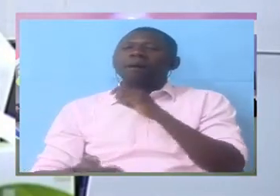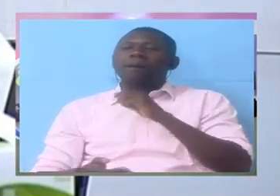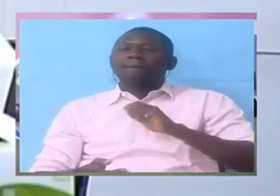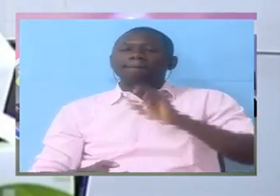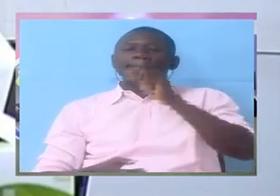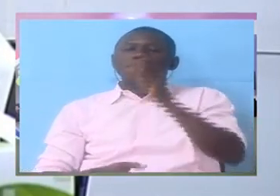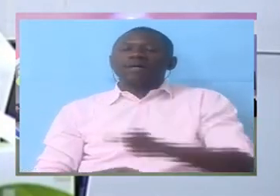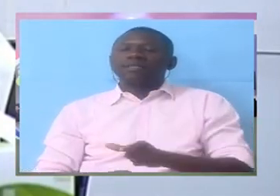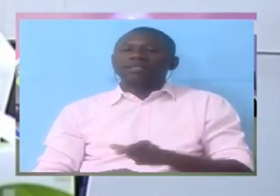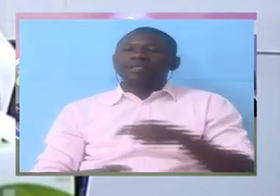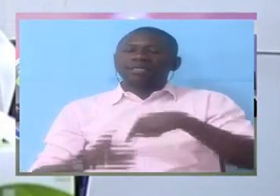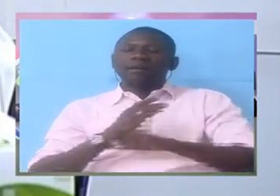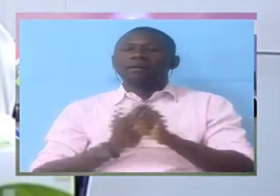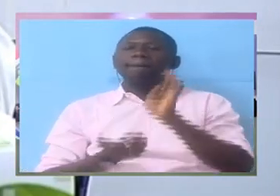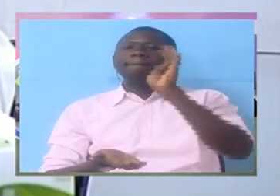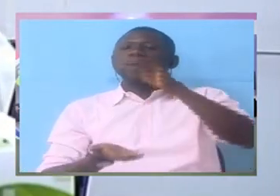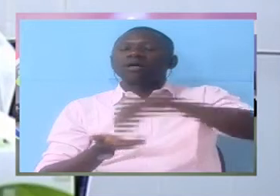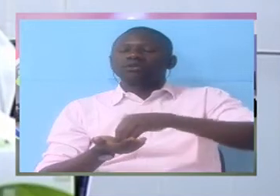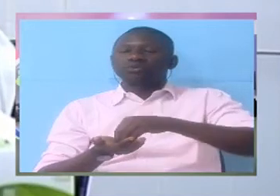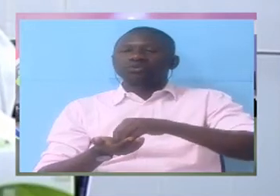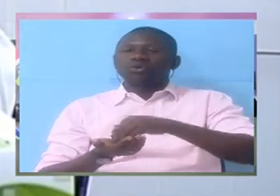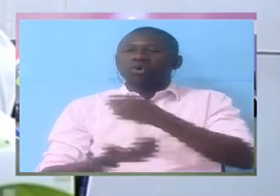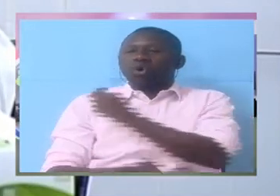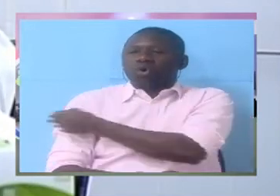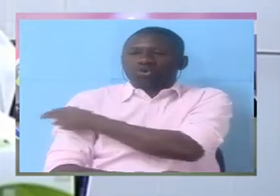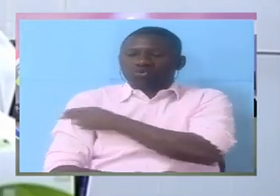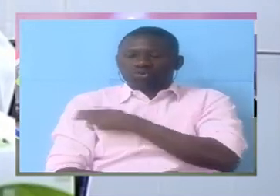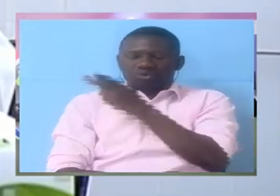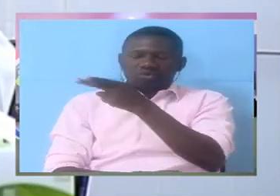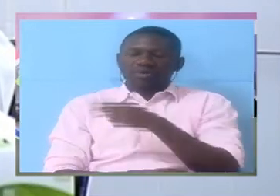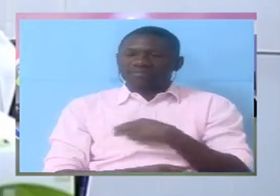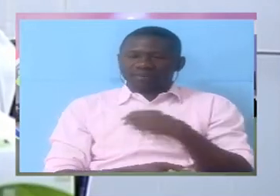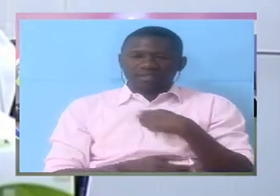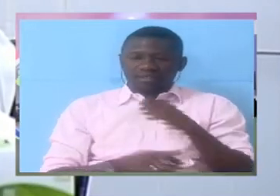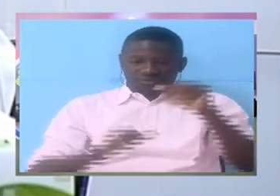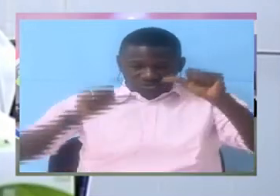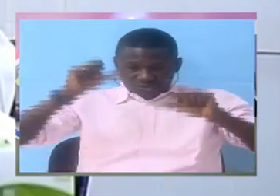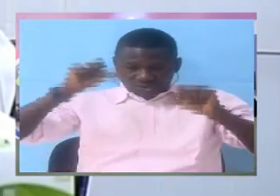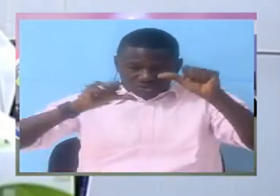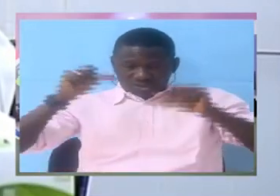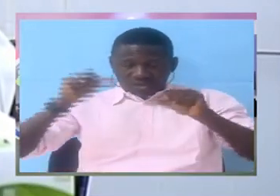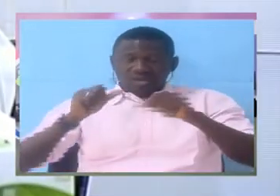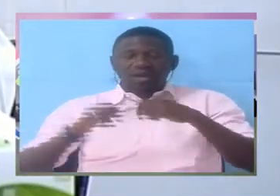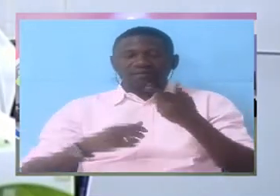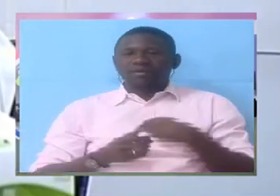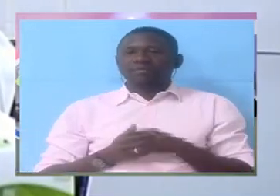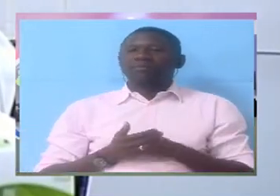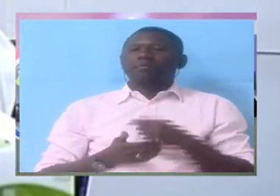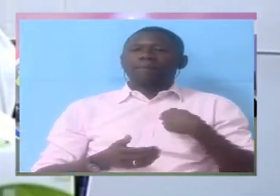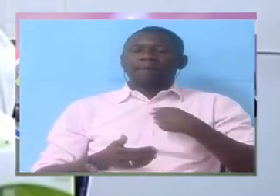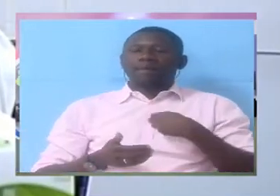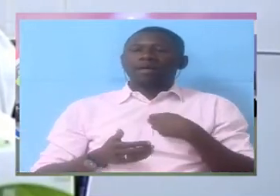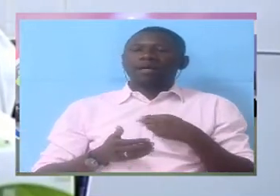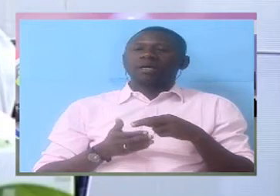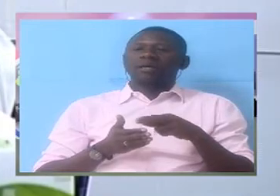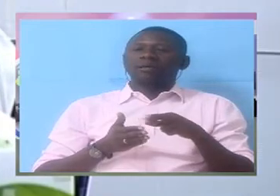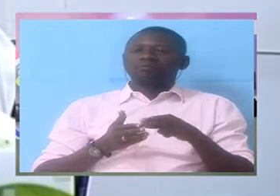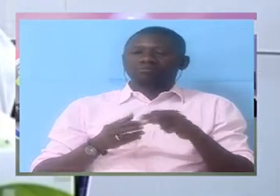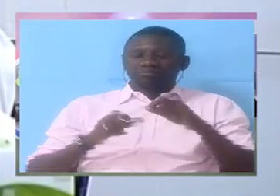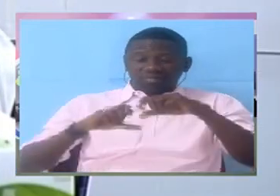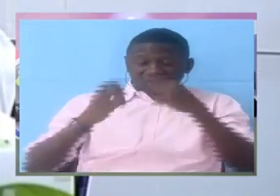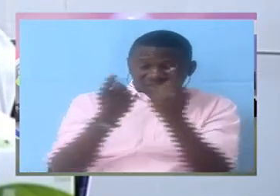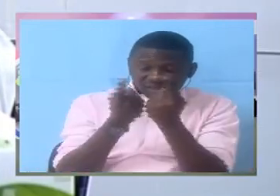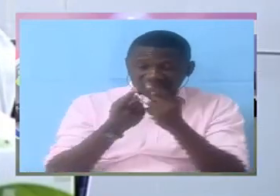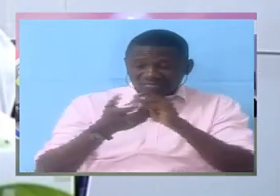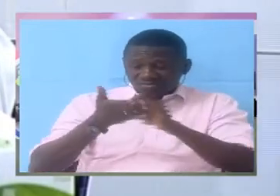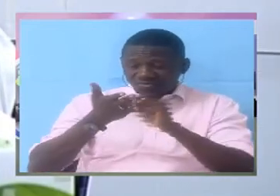pitani batu utumo. Then after a test. Biri wanata koteboro kenye. My results were enveloped. Yen nakibaro luta ya